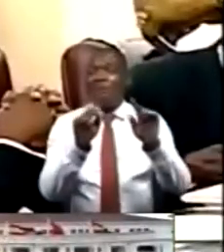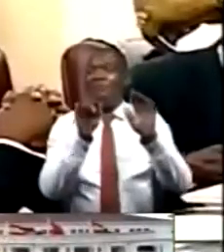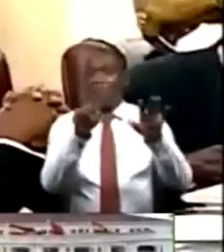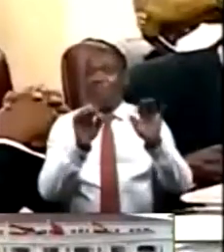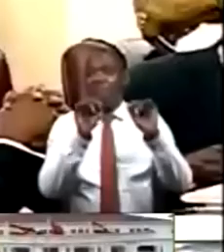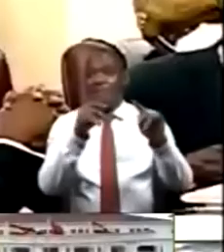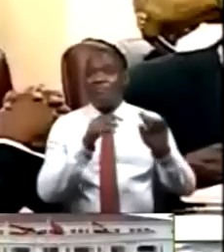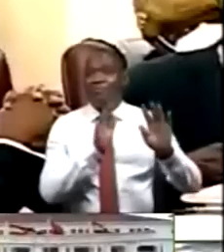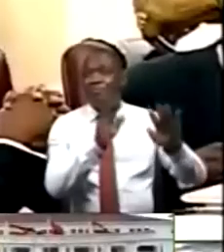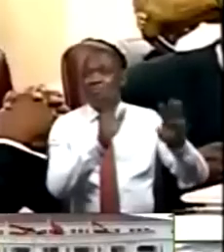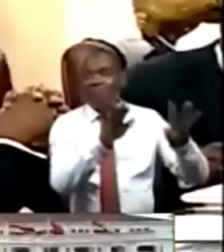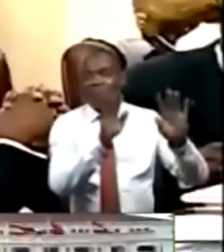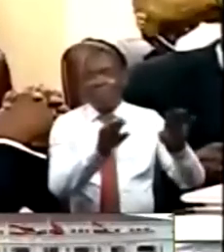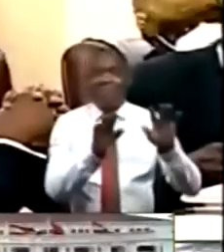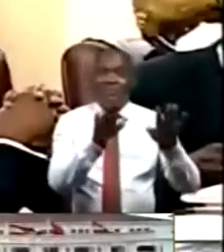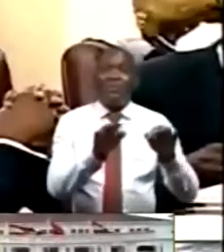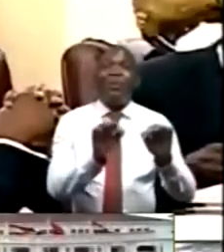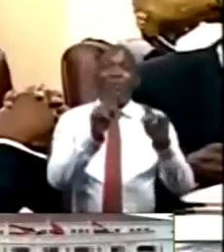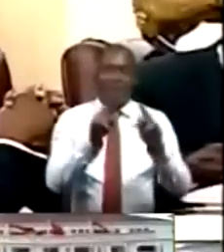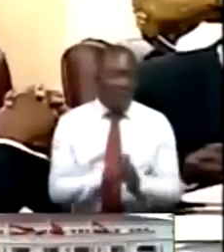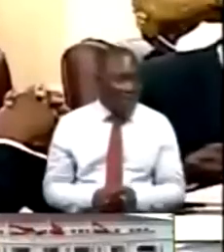I'll leave this point.